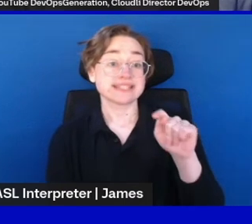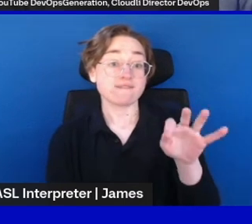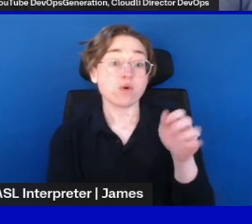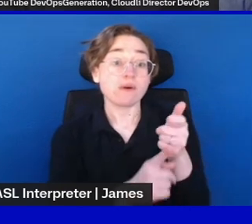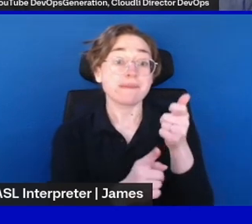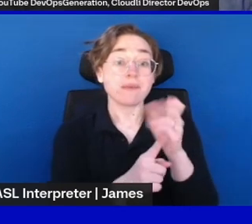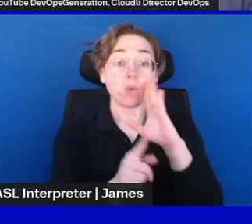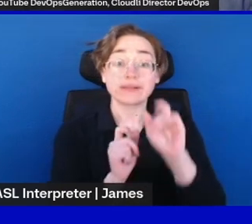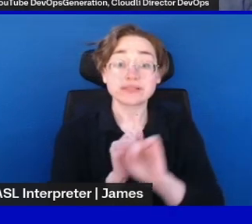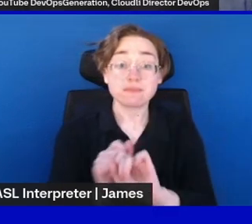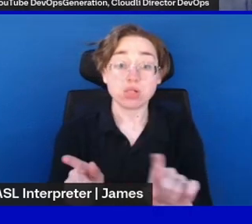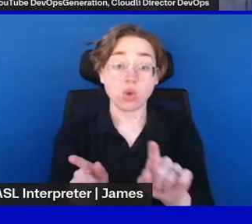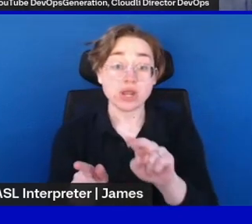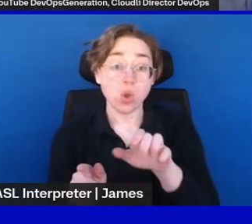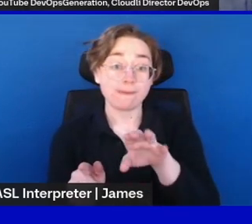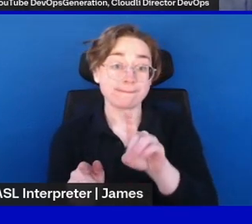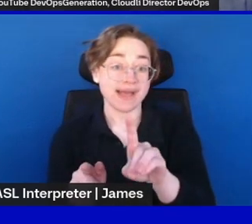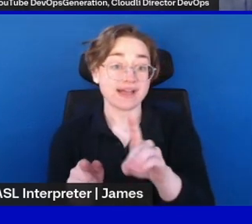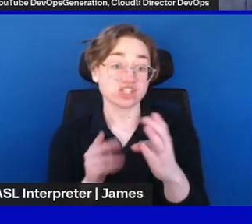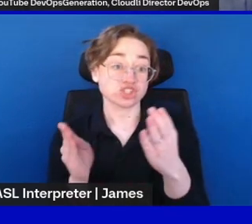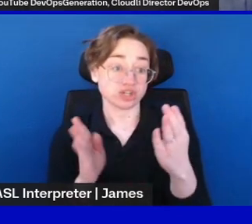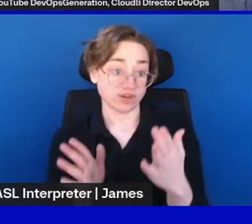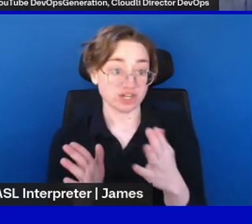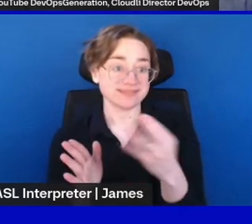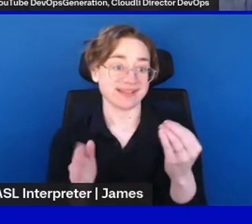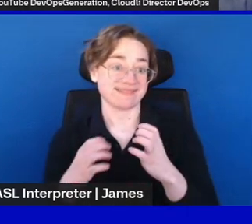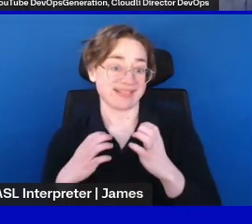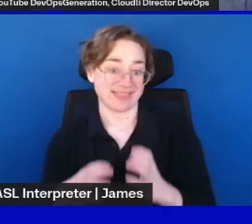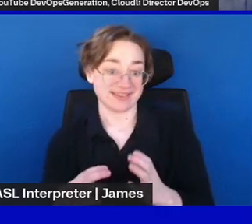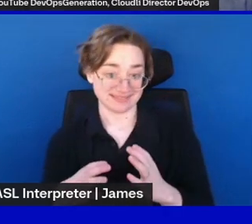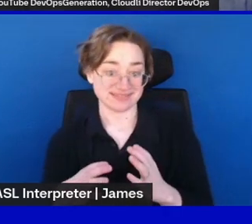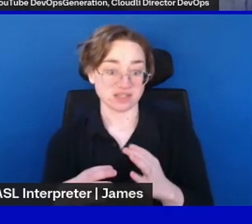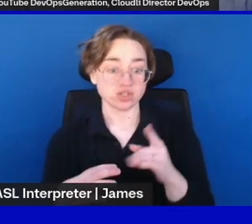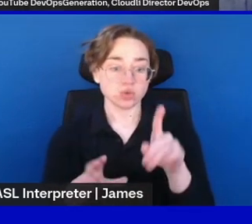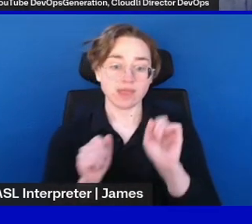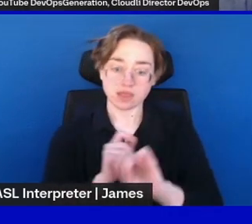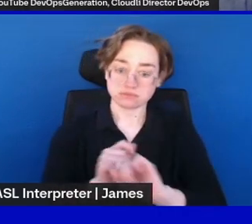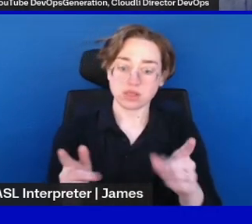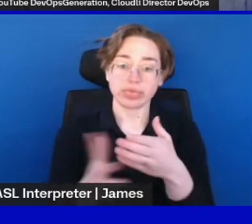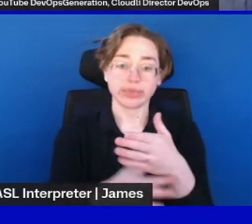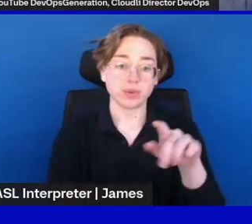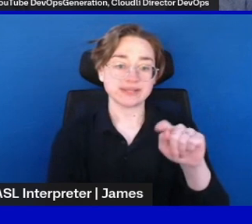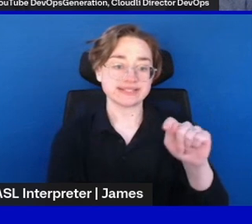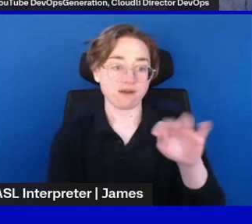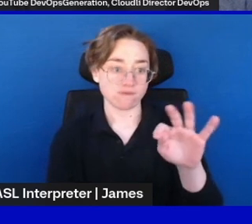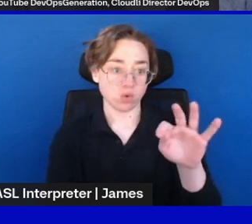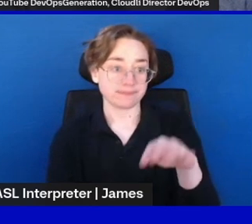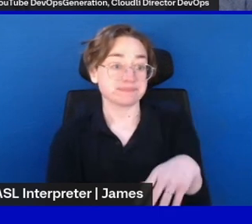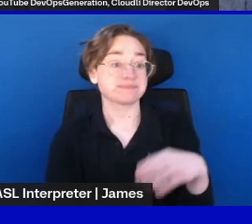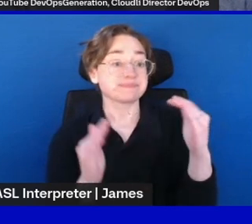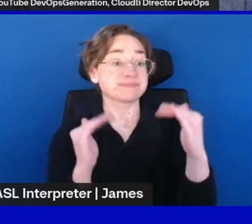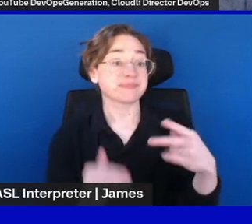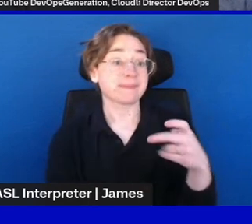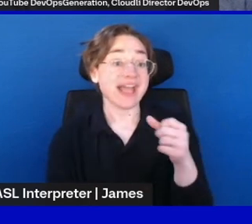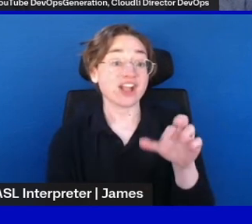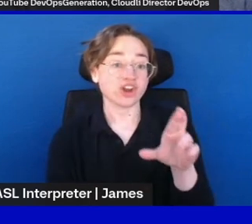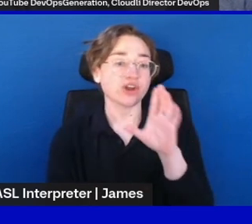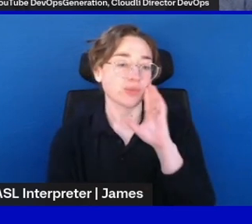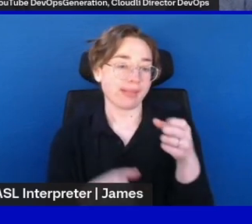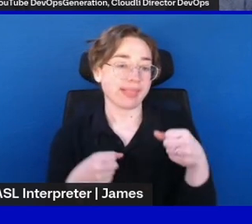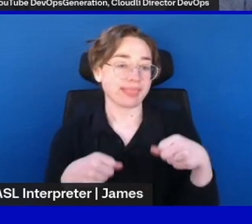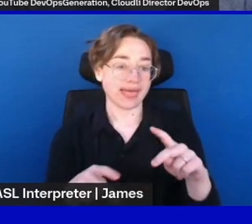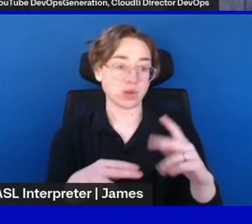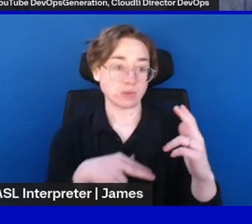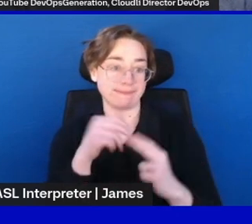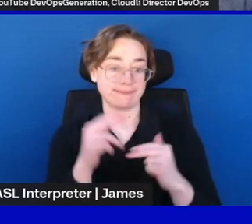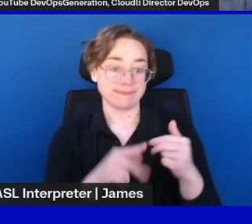so your Nomad clients and servers can be deployed through Terraform. Packer is going to let you build those images you're going to be using with Terraform. We already